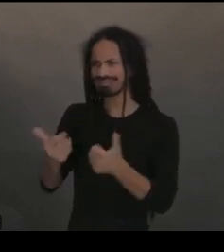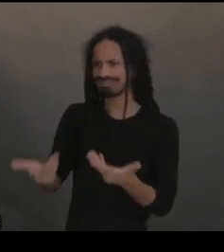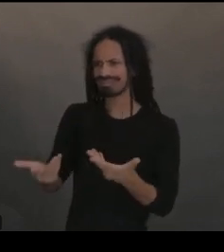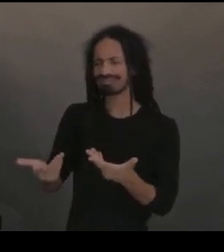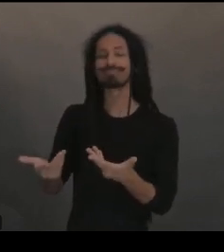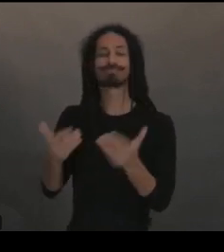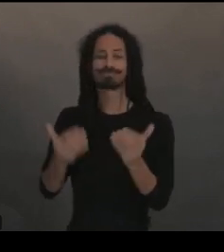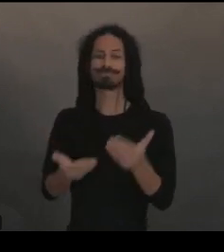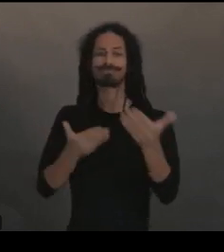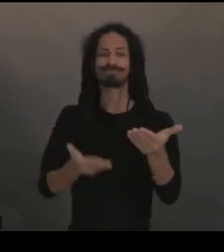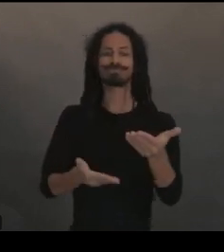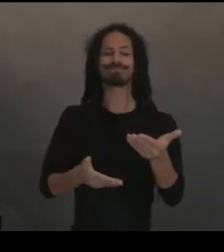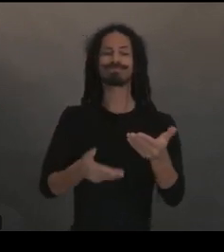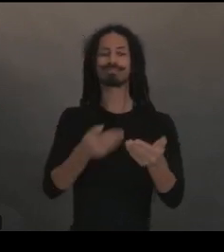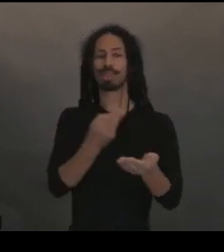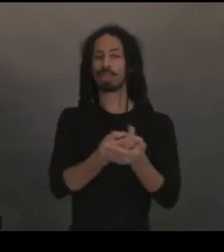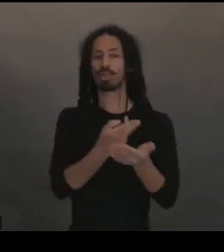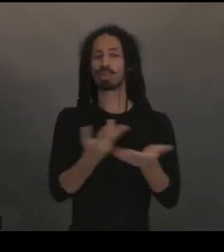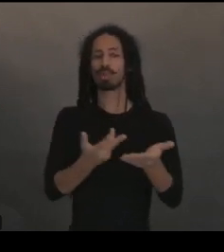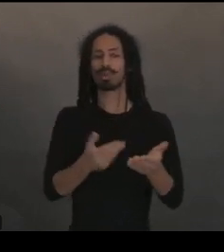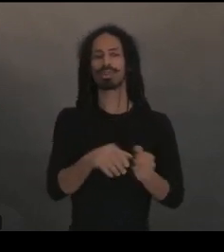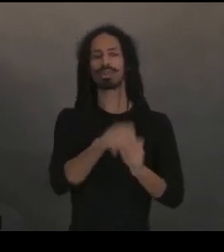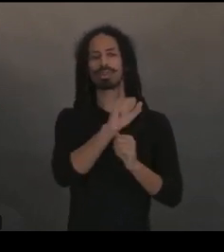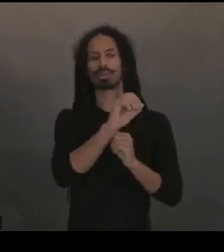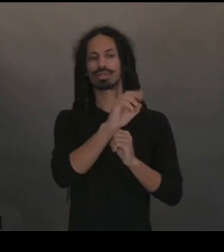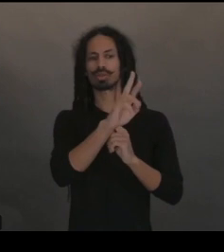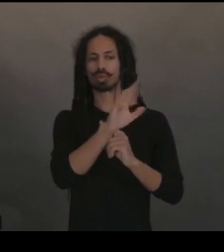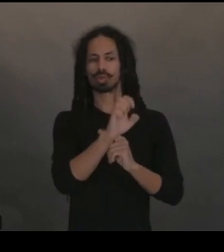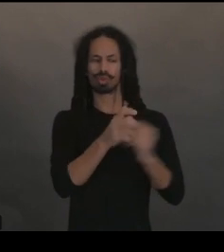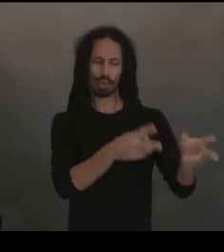Source Evaluation Guide.